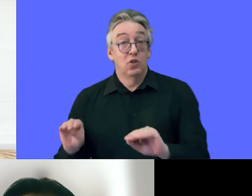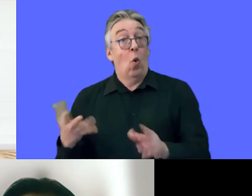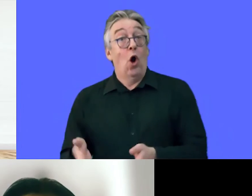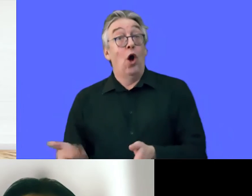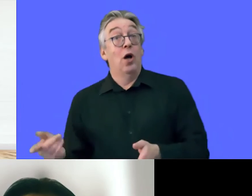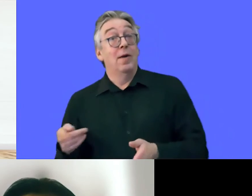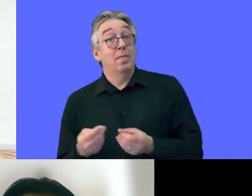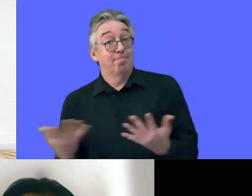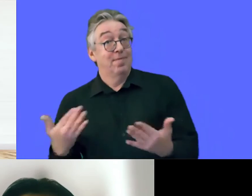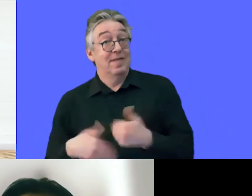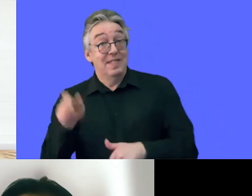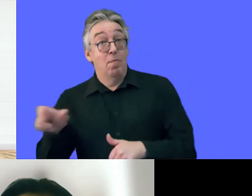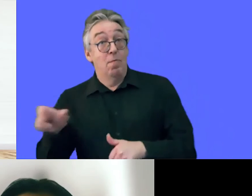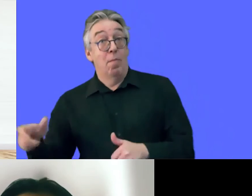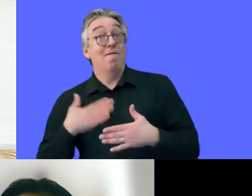then